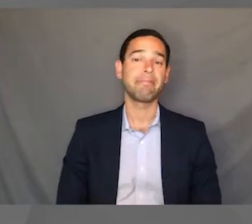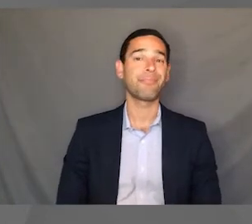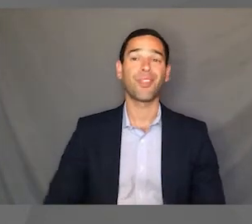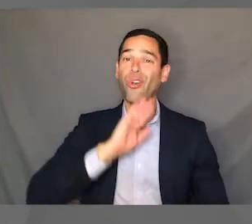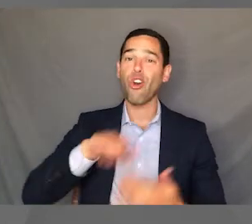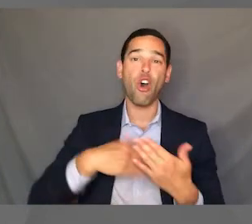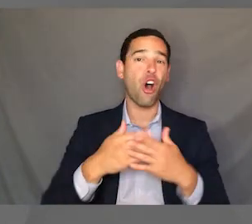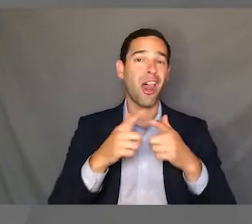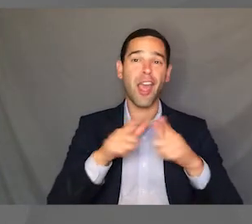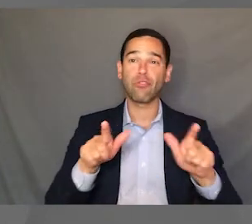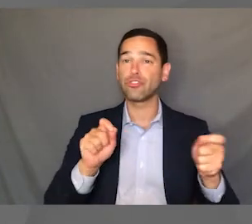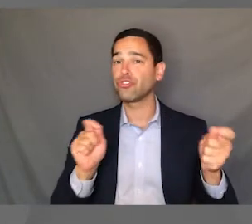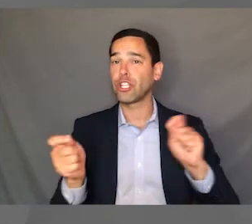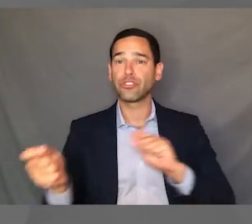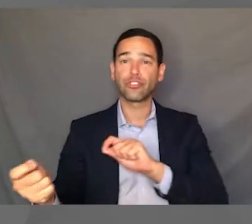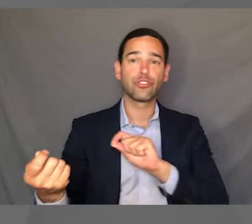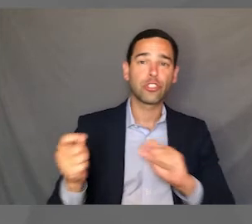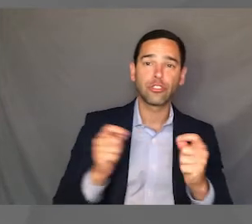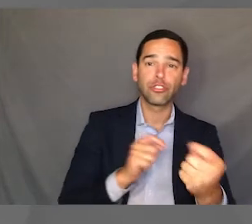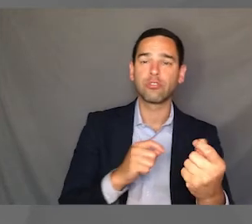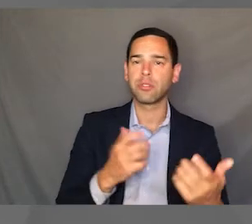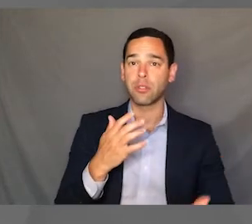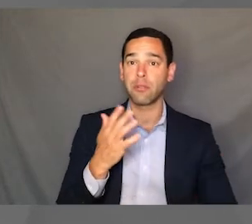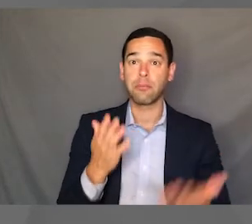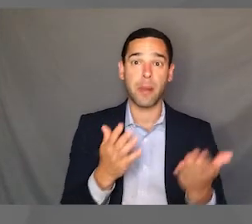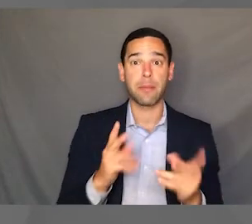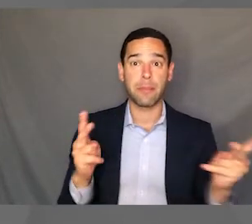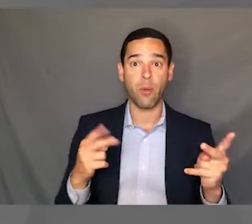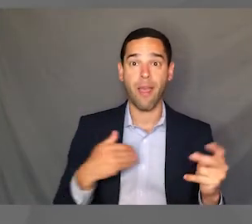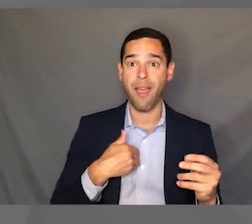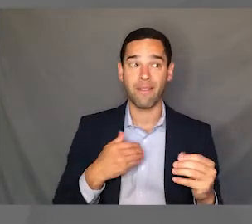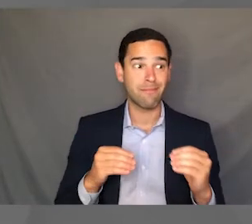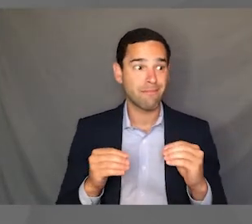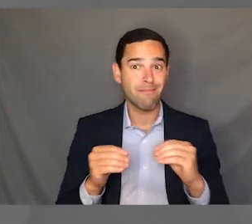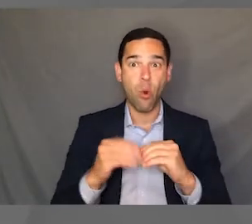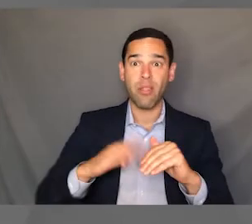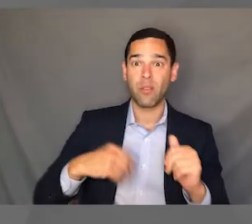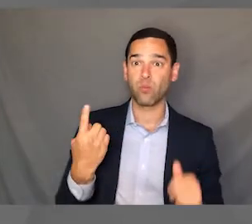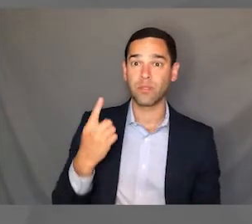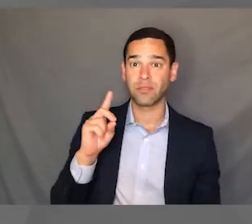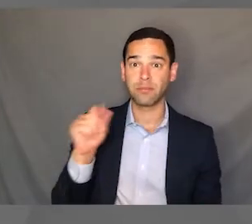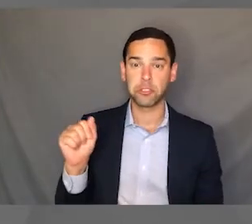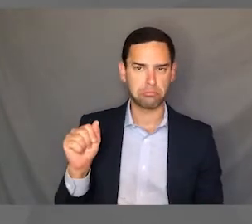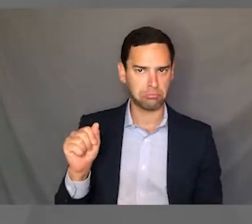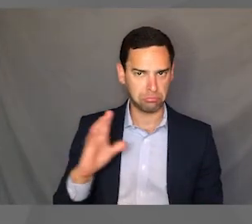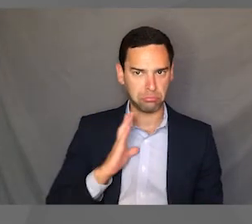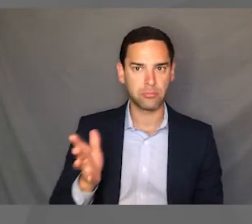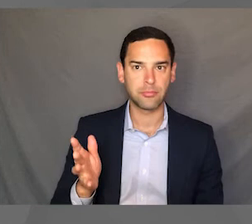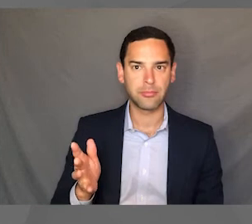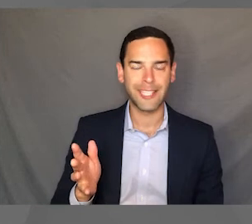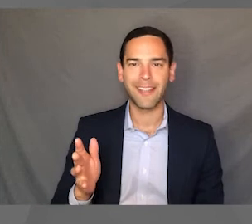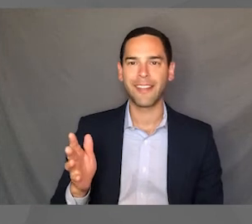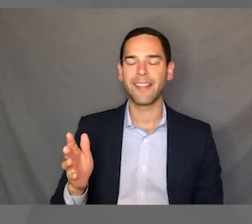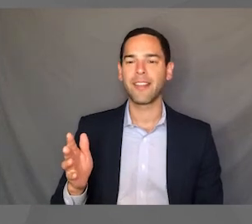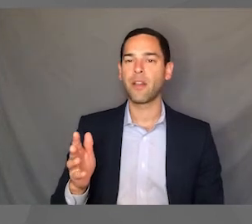moves. And you may have individuals who experience more than one disability. A big part of understanding the use of person-first